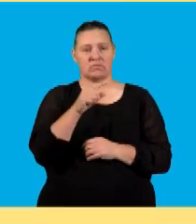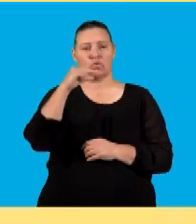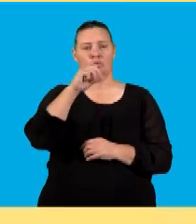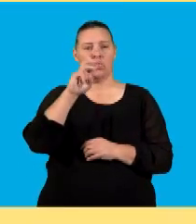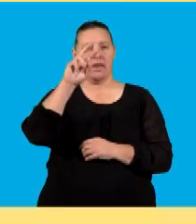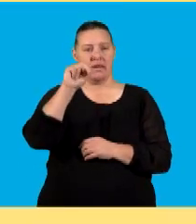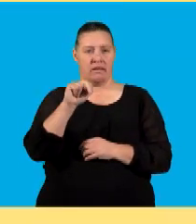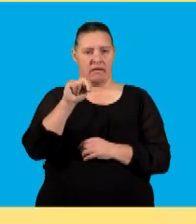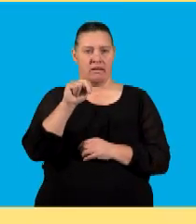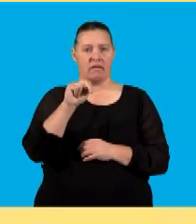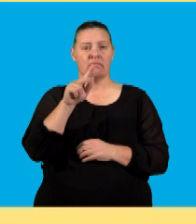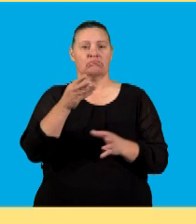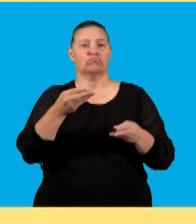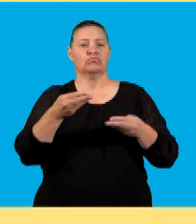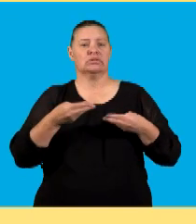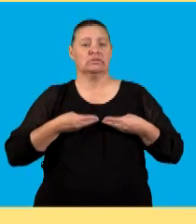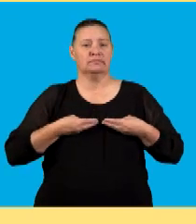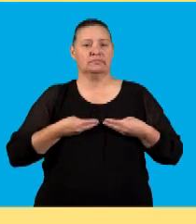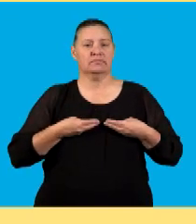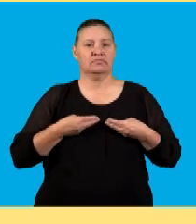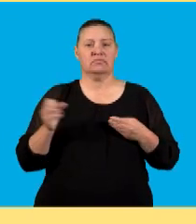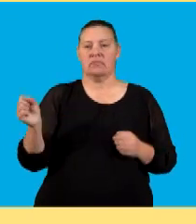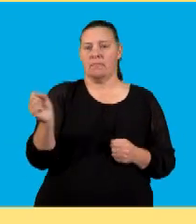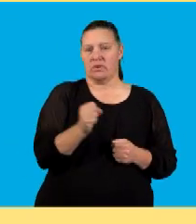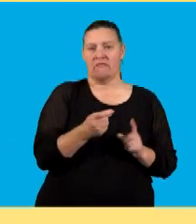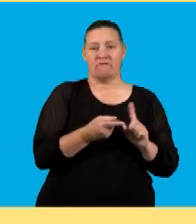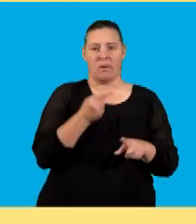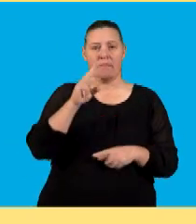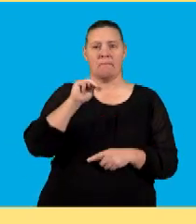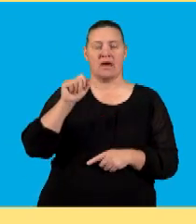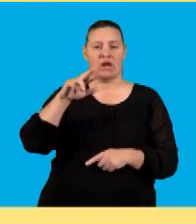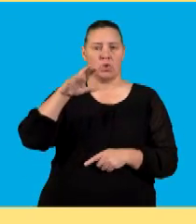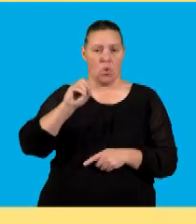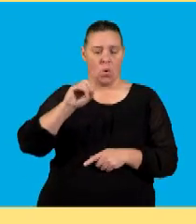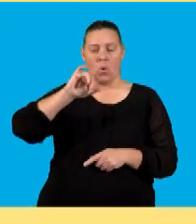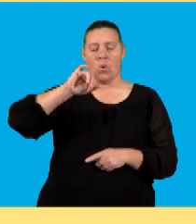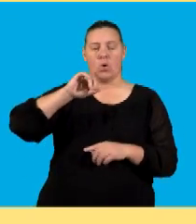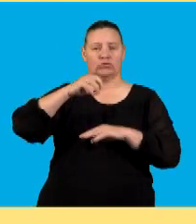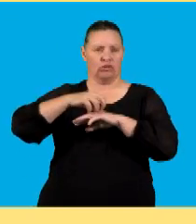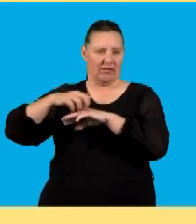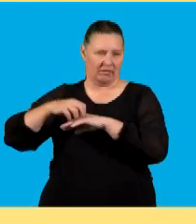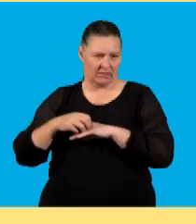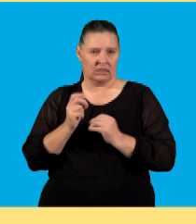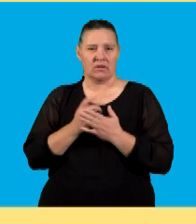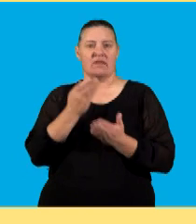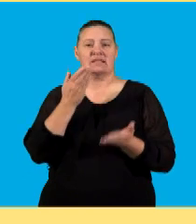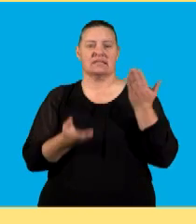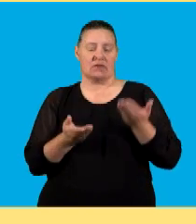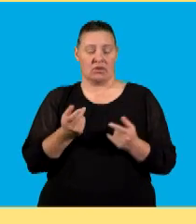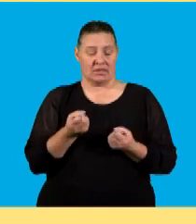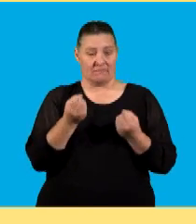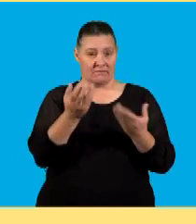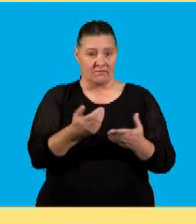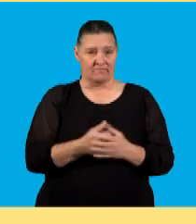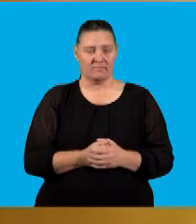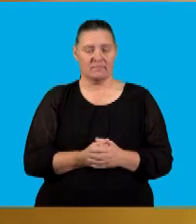Gwen received the appointment letter from Mario Jewelers. She was given the following salary scale. So remember the